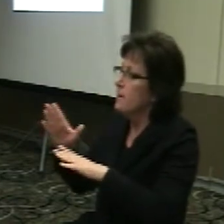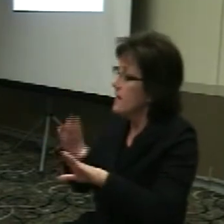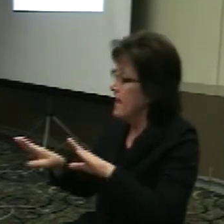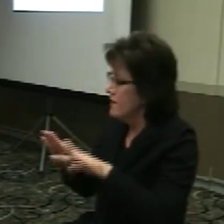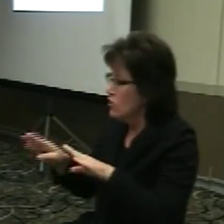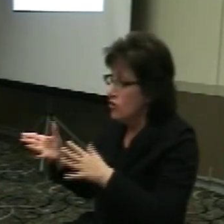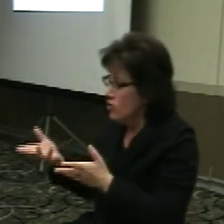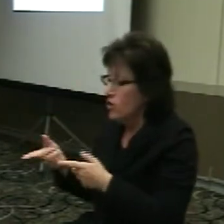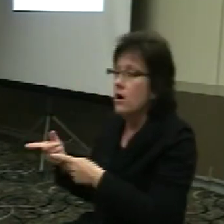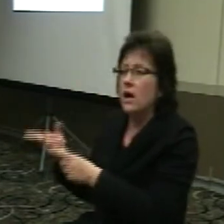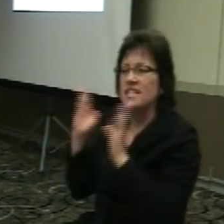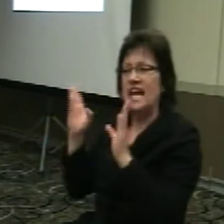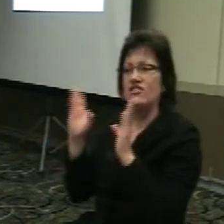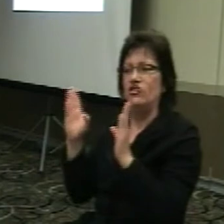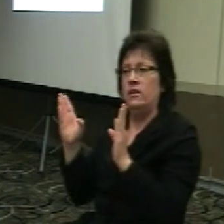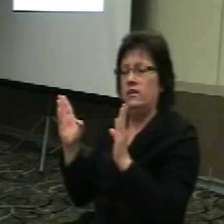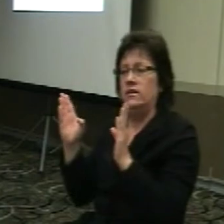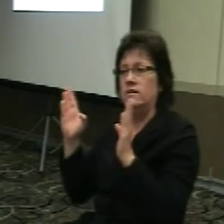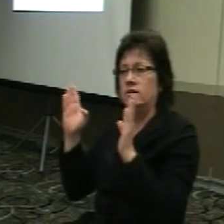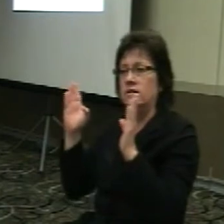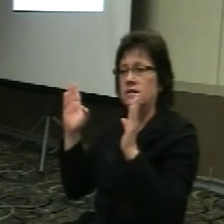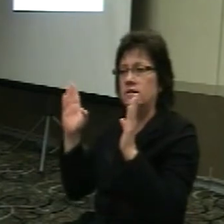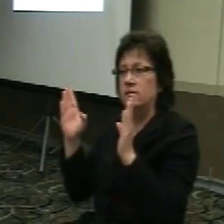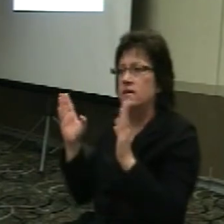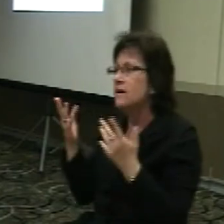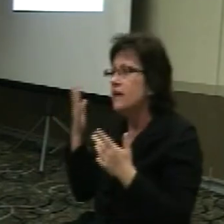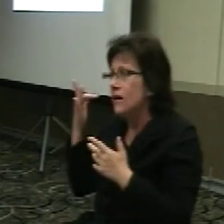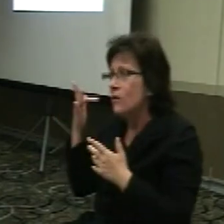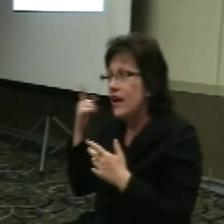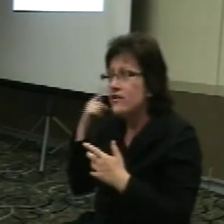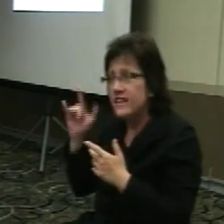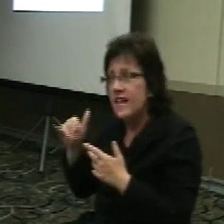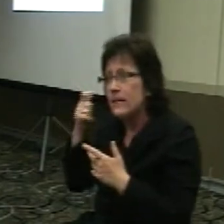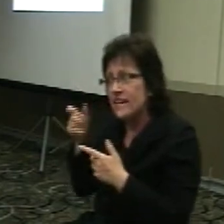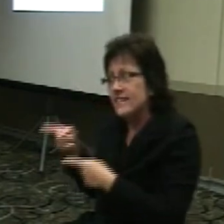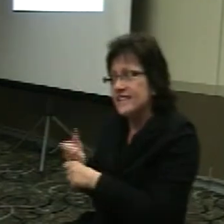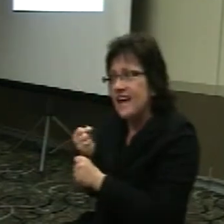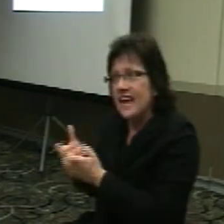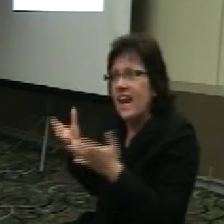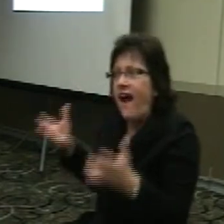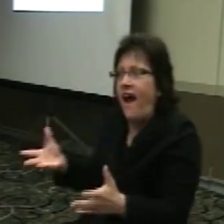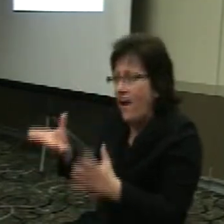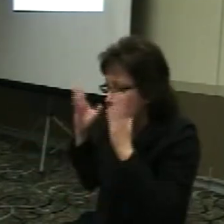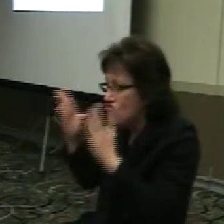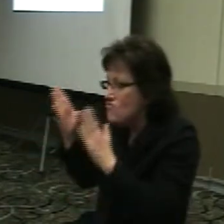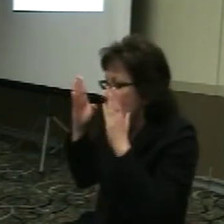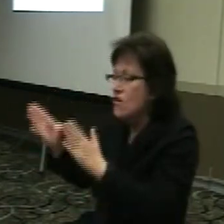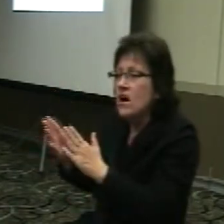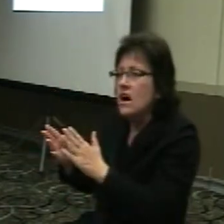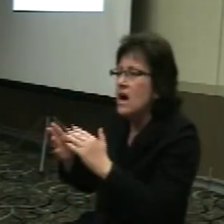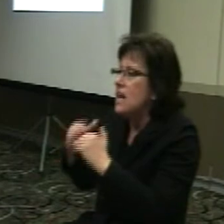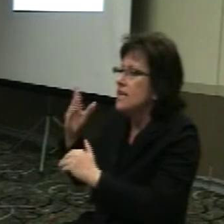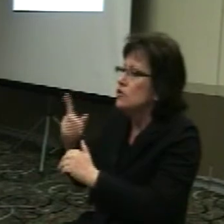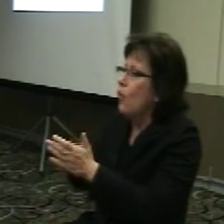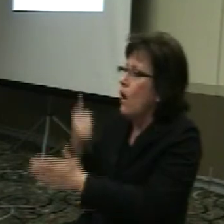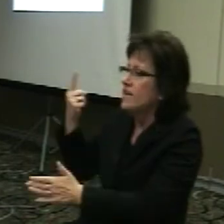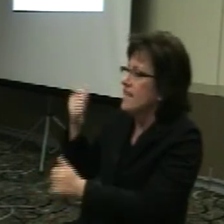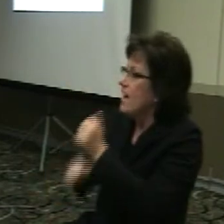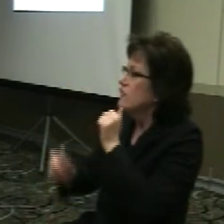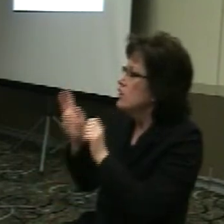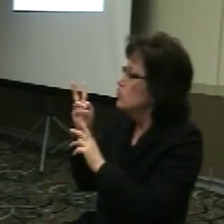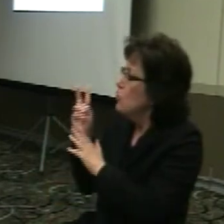Attention. Why would you think that? Because he's getting a whole bunch of it. He's getting attention at least once every 2 minutes